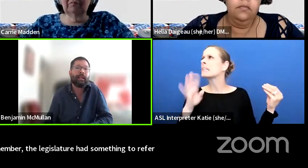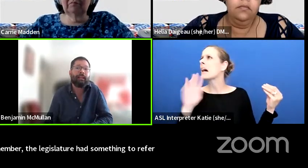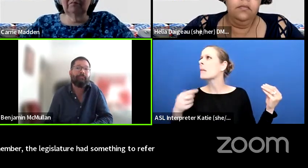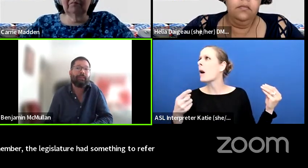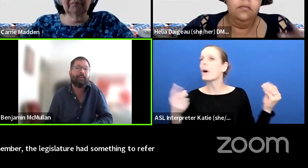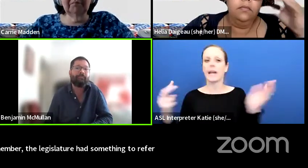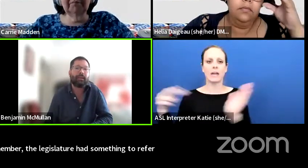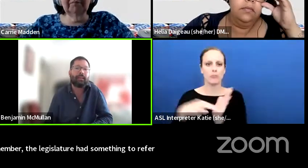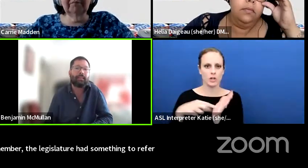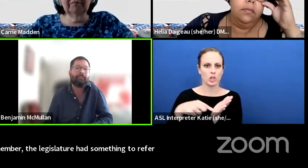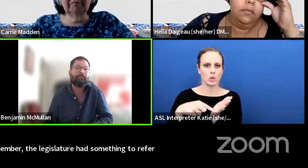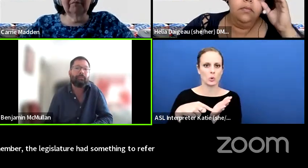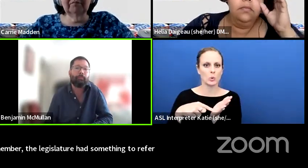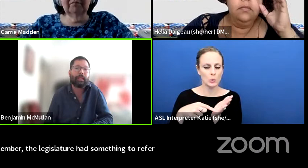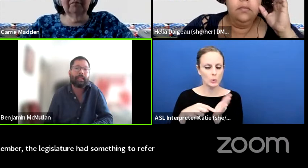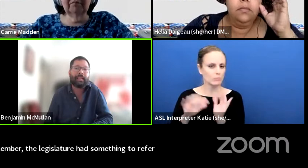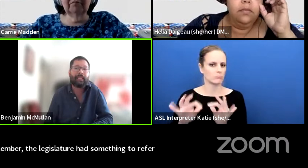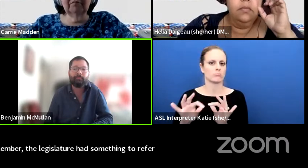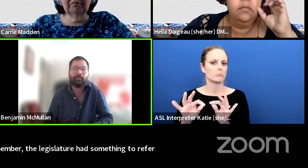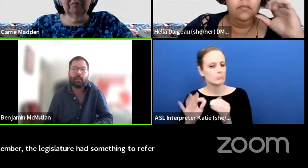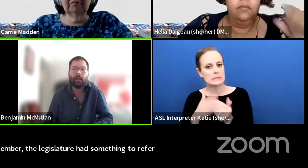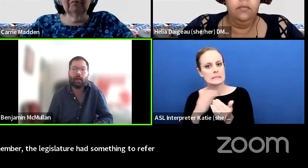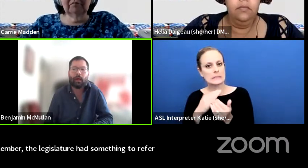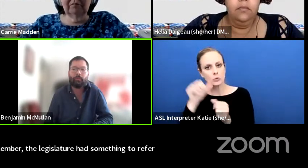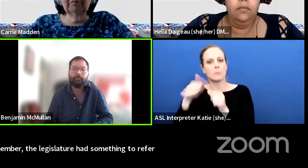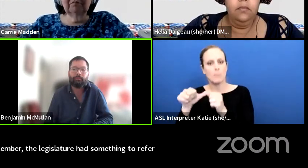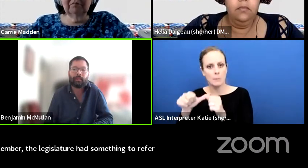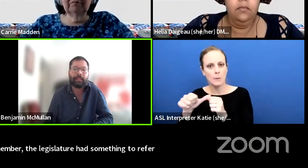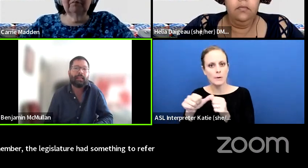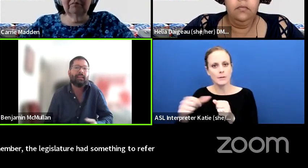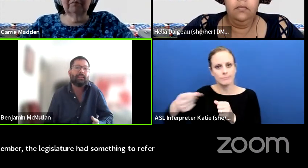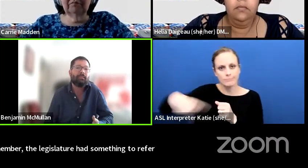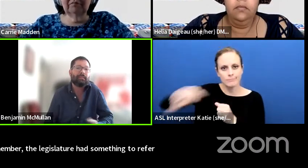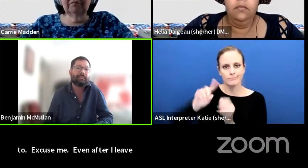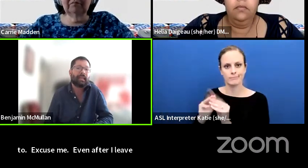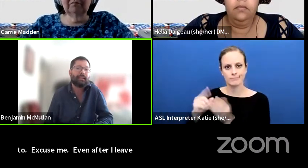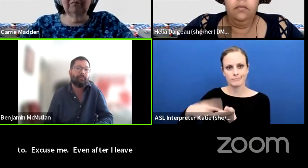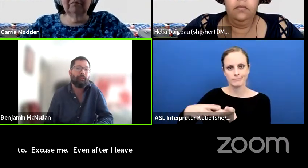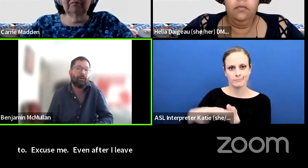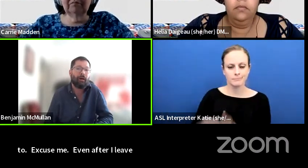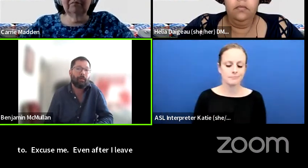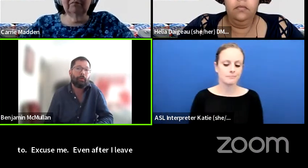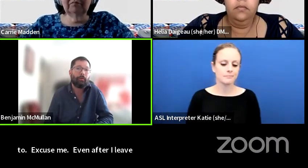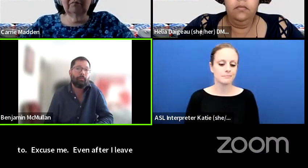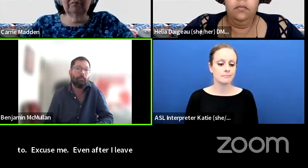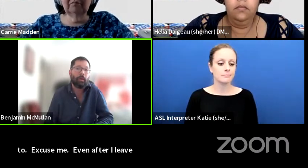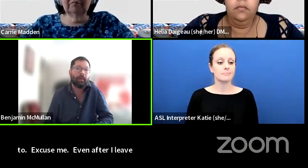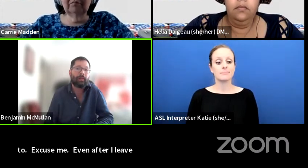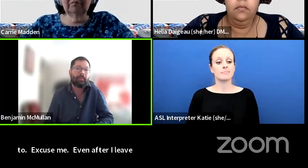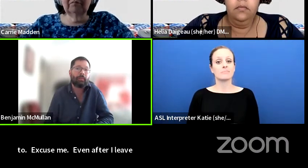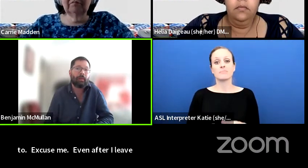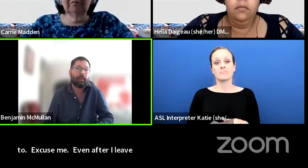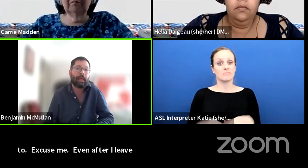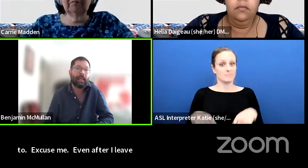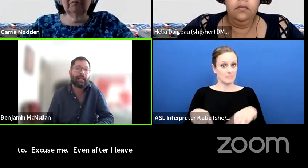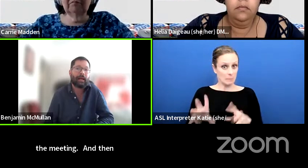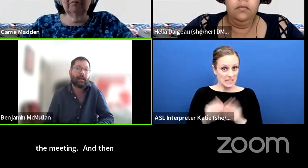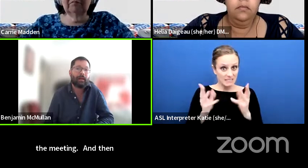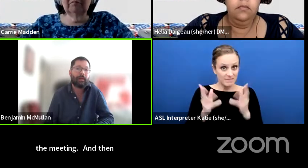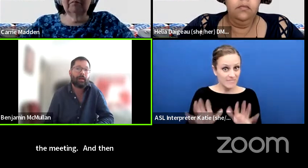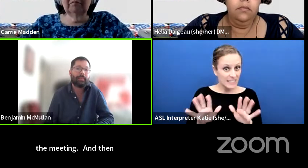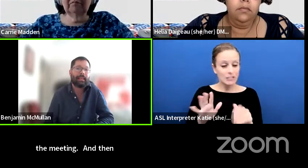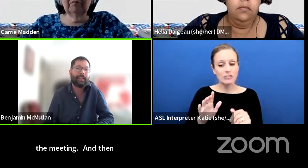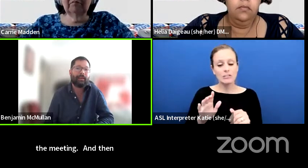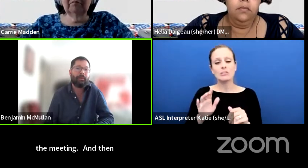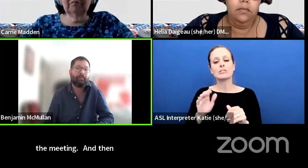excuse me, even after I leave the meeting. And then always kind of follow up with